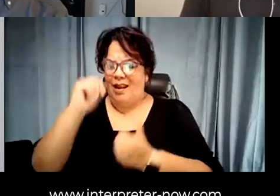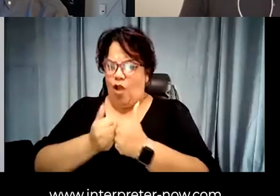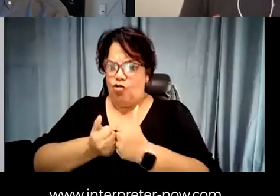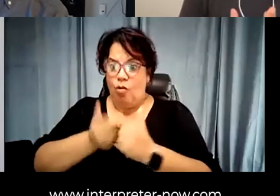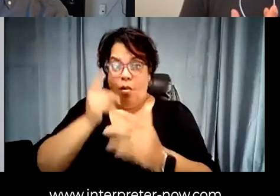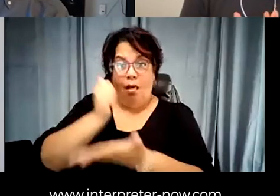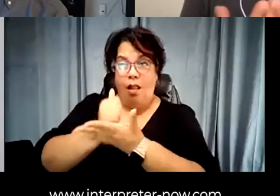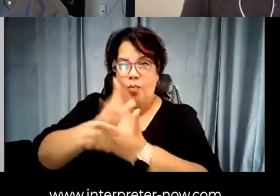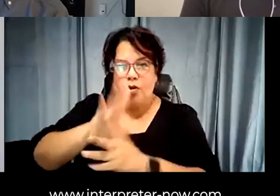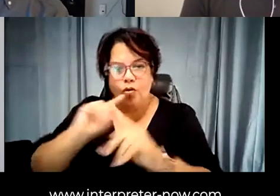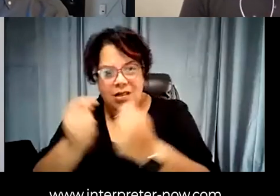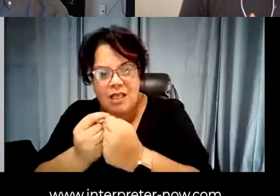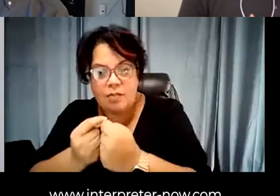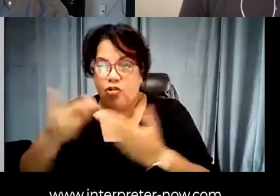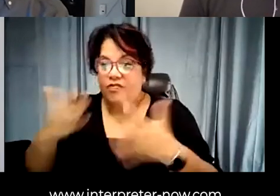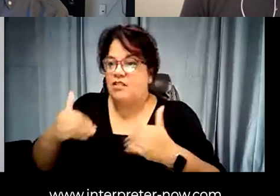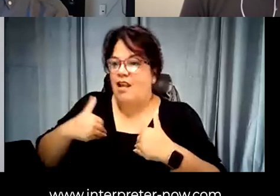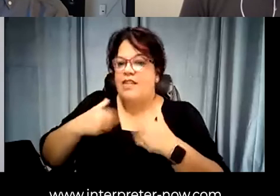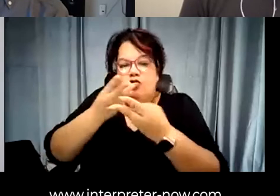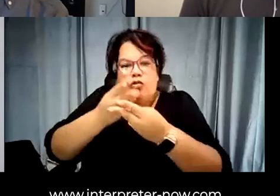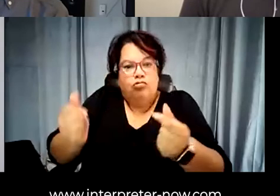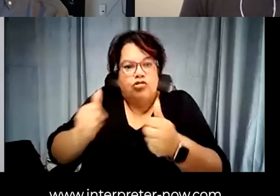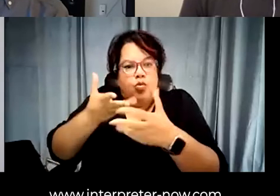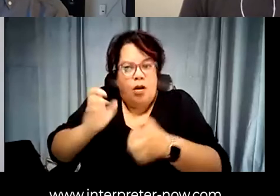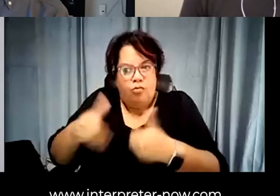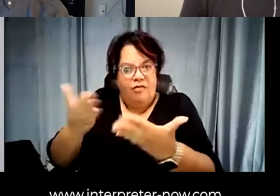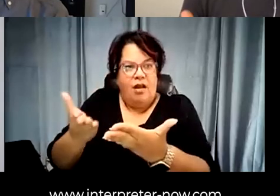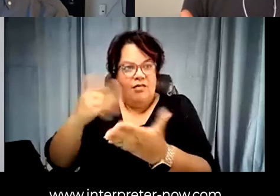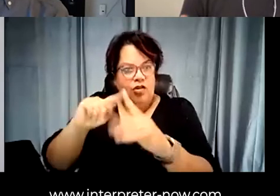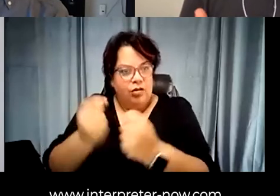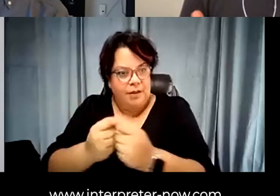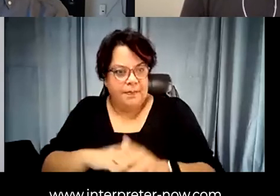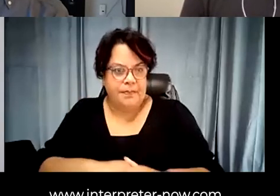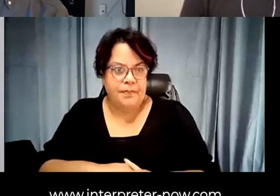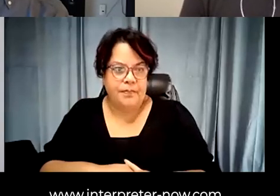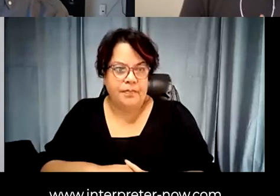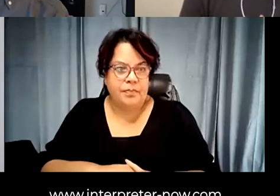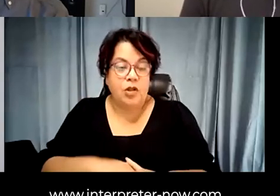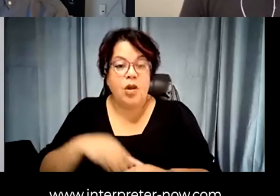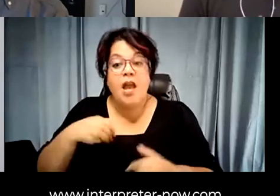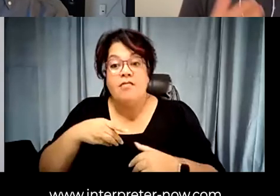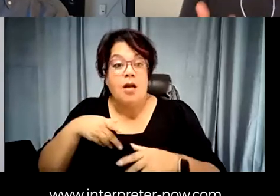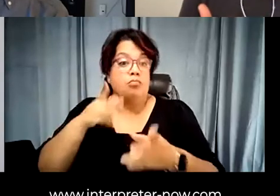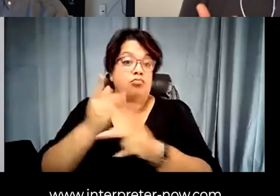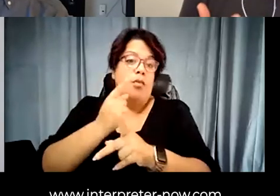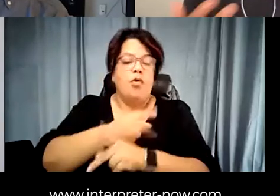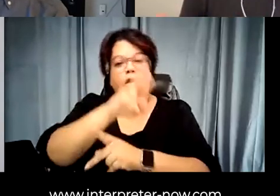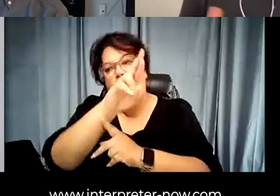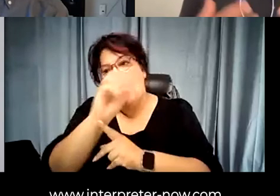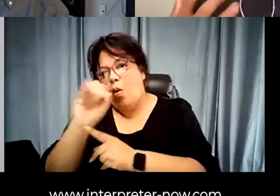these solutions that you want to provide, one, you're getting proper ROI for your investment, but